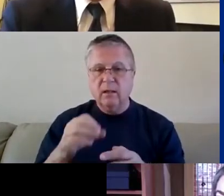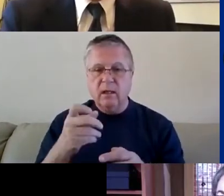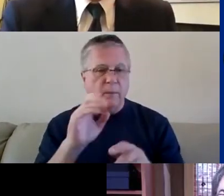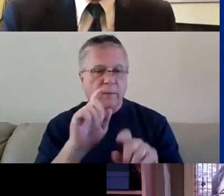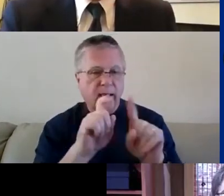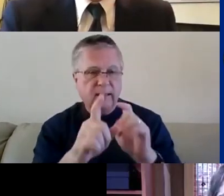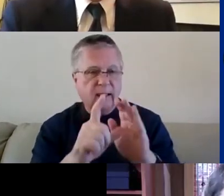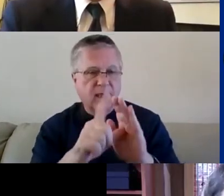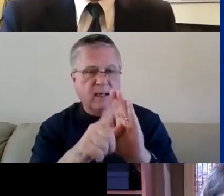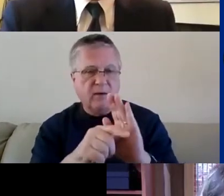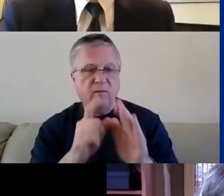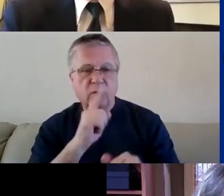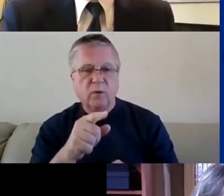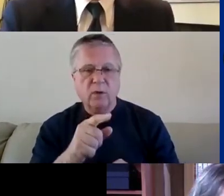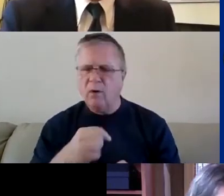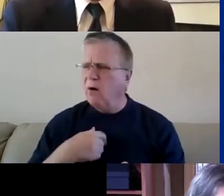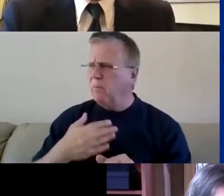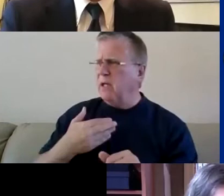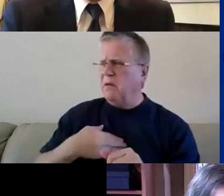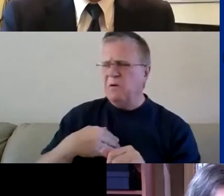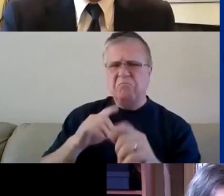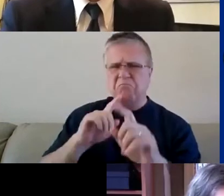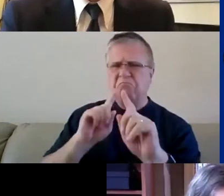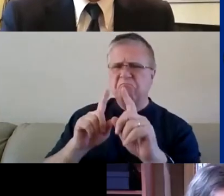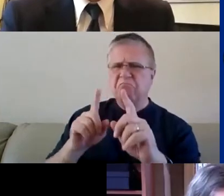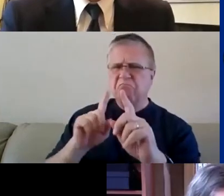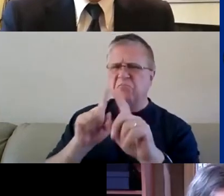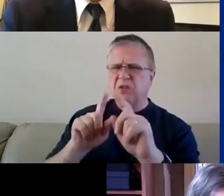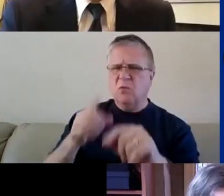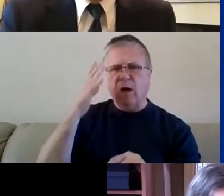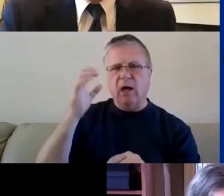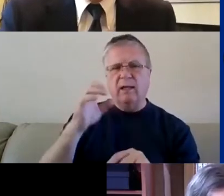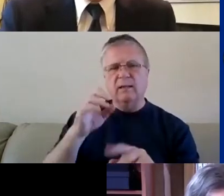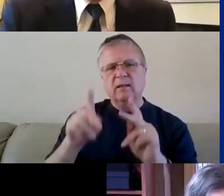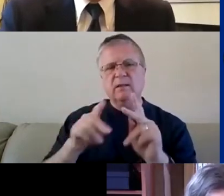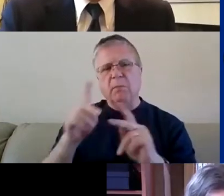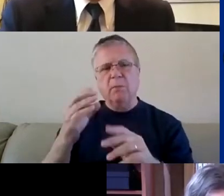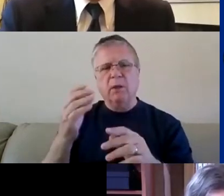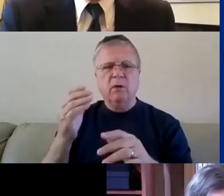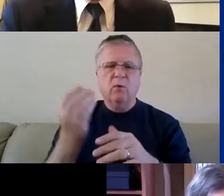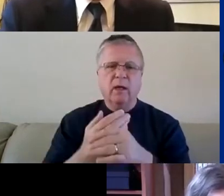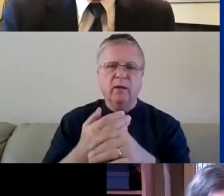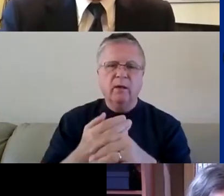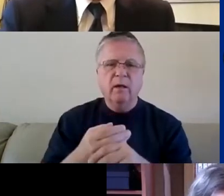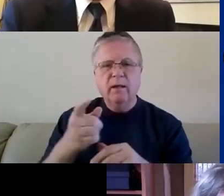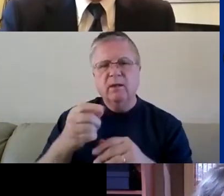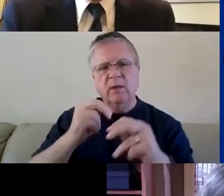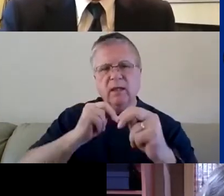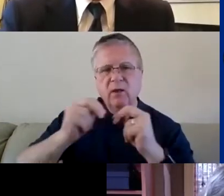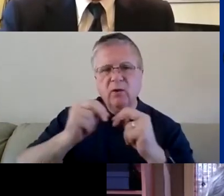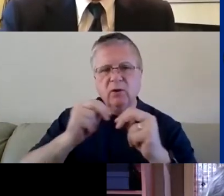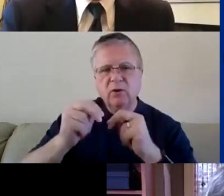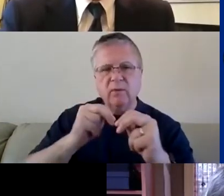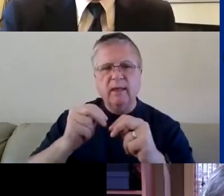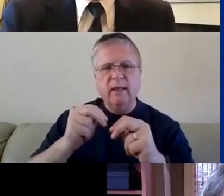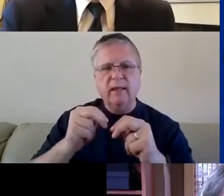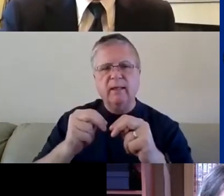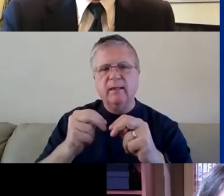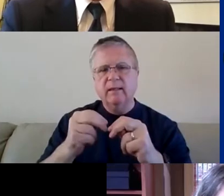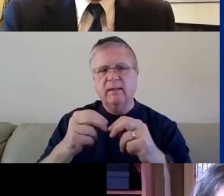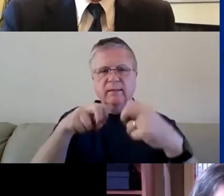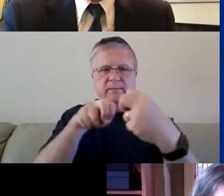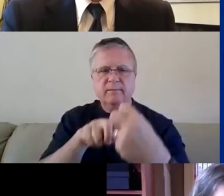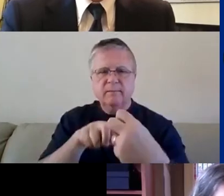for sure. I'm happy to answer that question because it's a matter of public record. This was a negotiated arm's length purchase